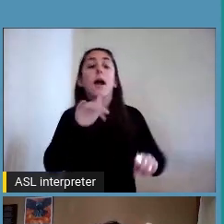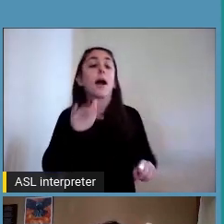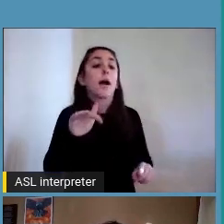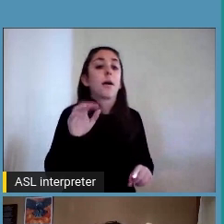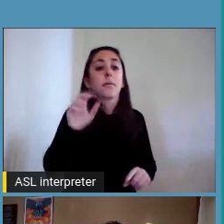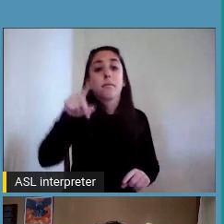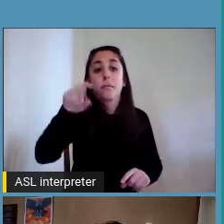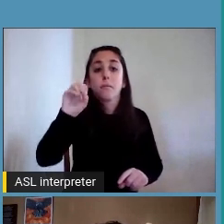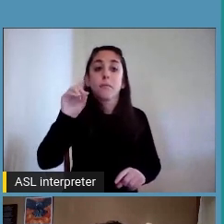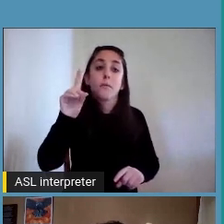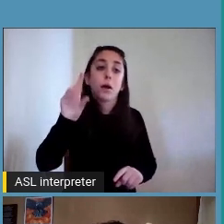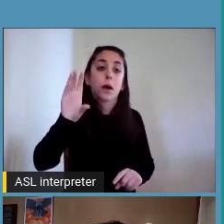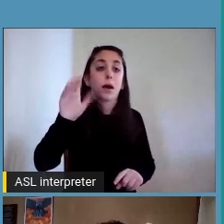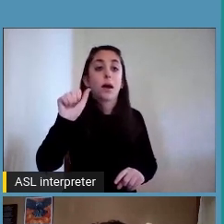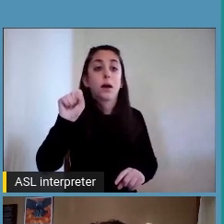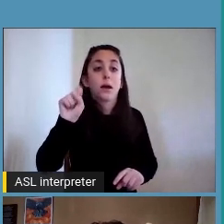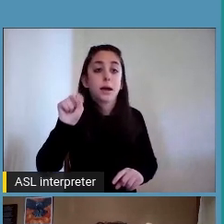week.